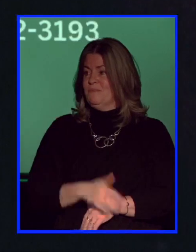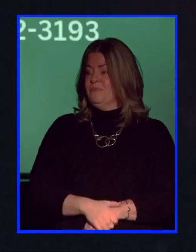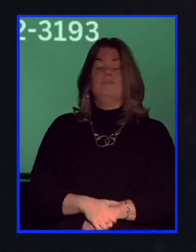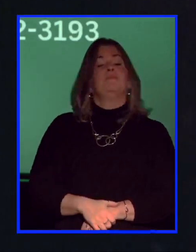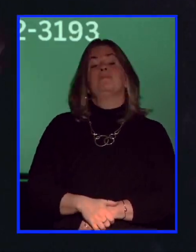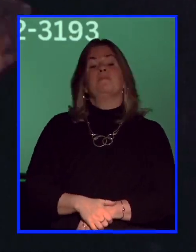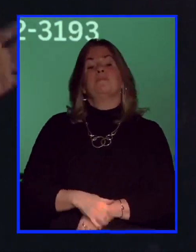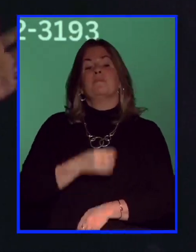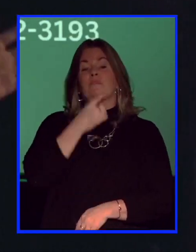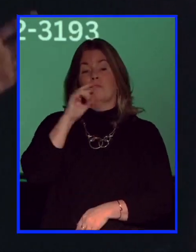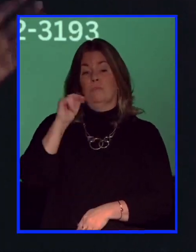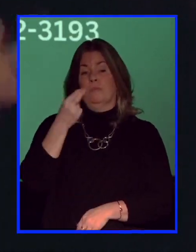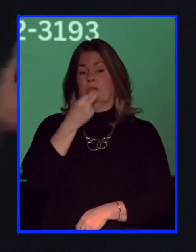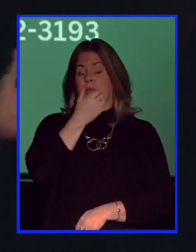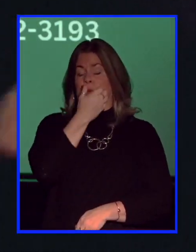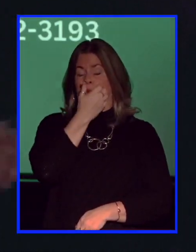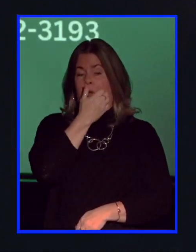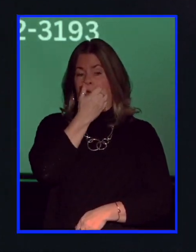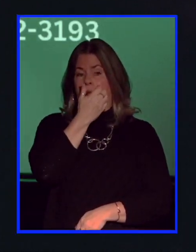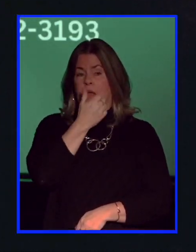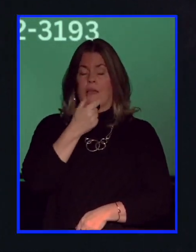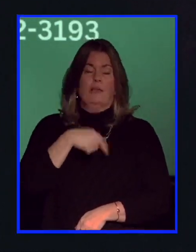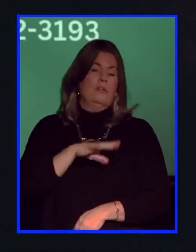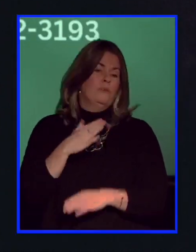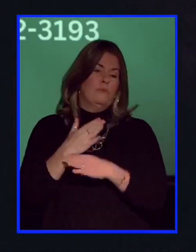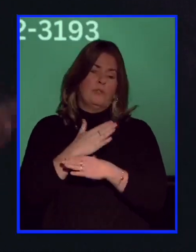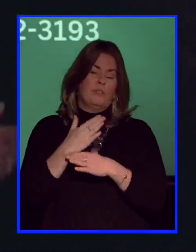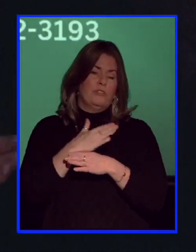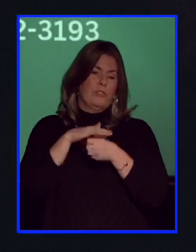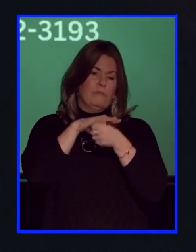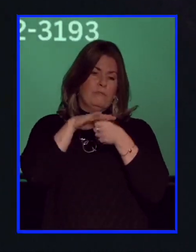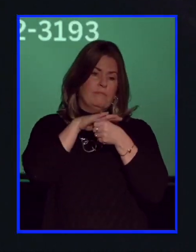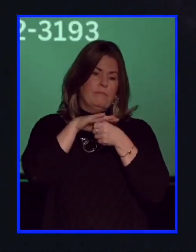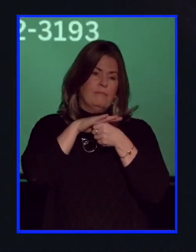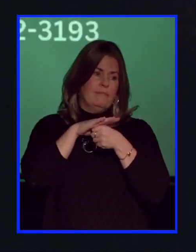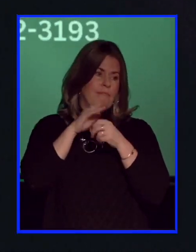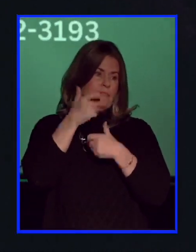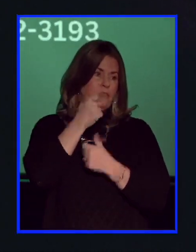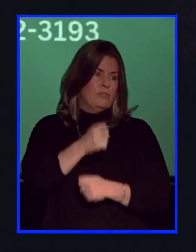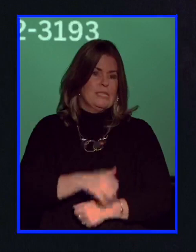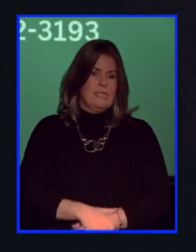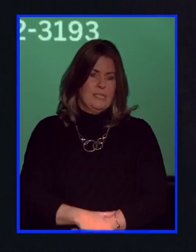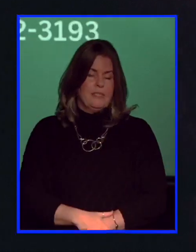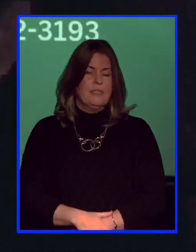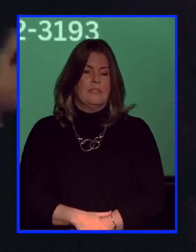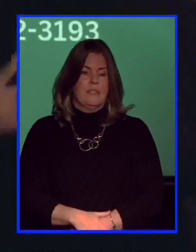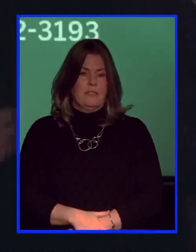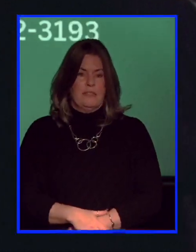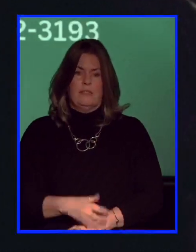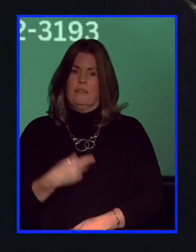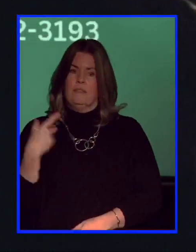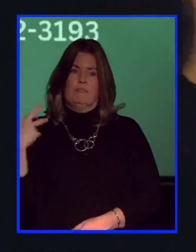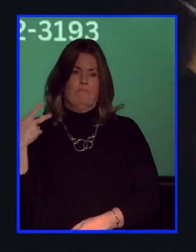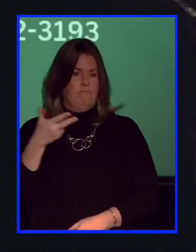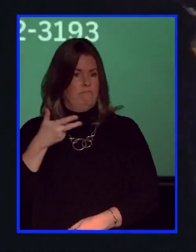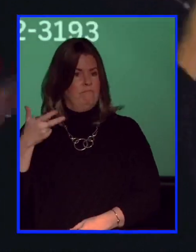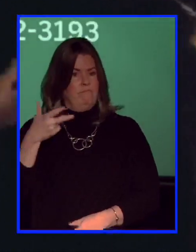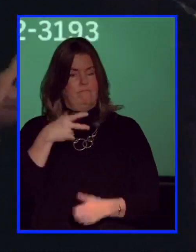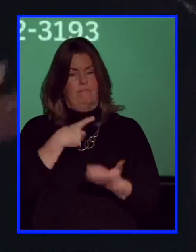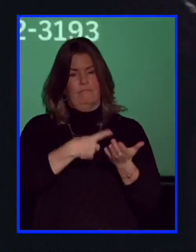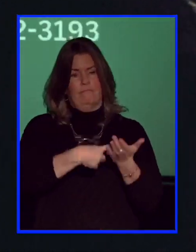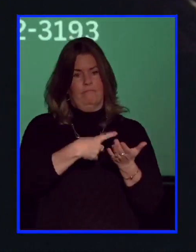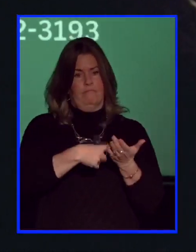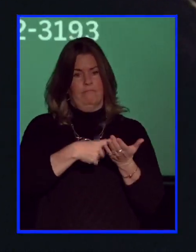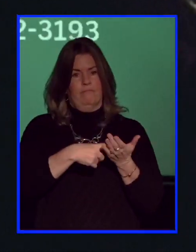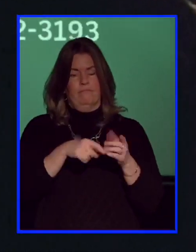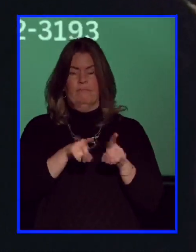know, we share rural interests. And we've been talking, as I have been talking with my colleague Angus